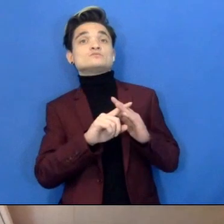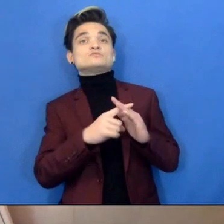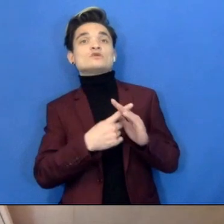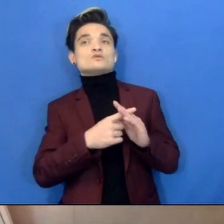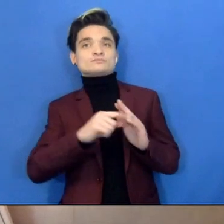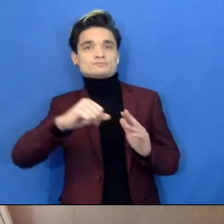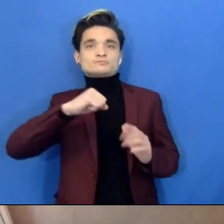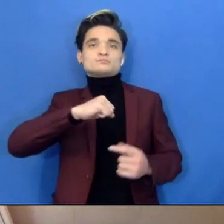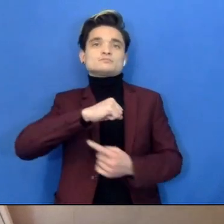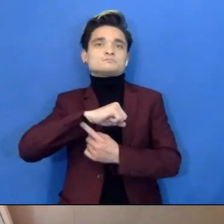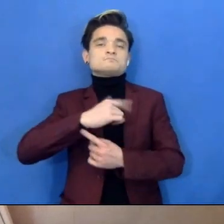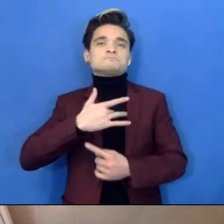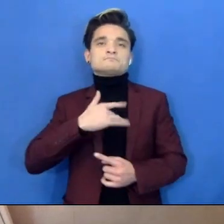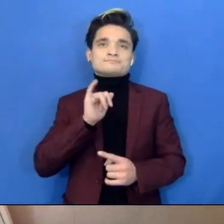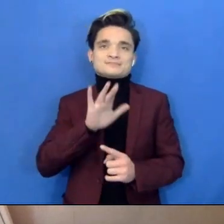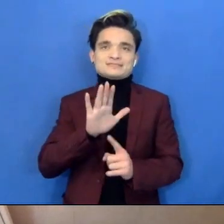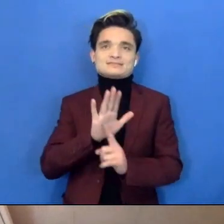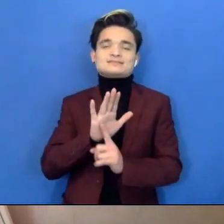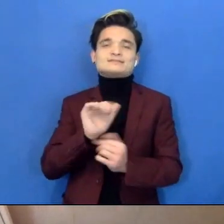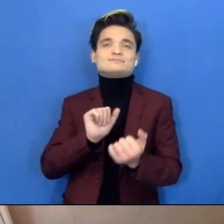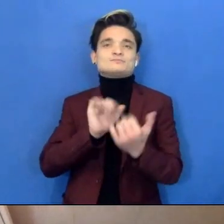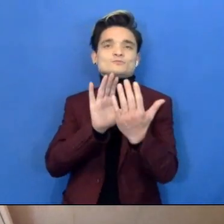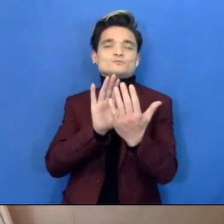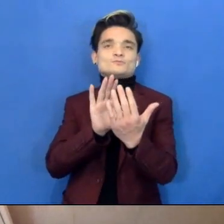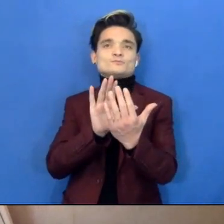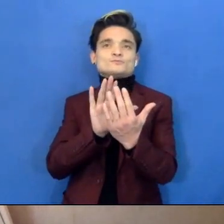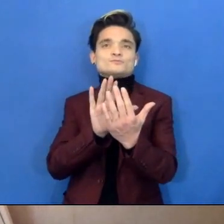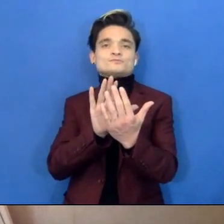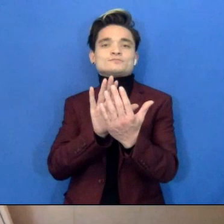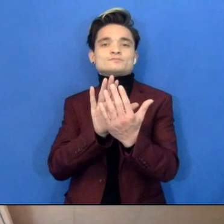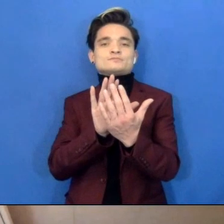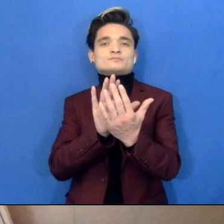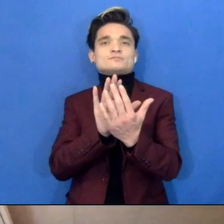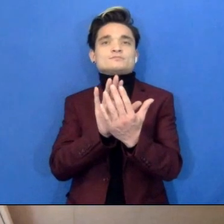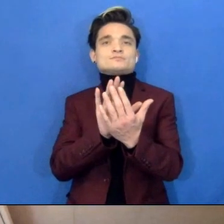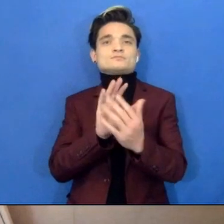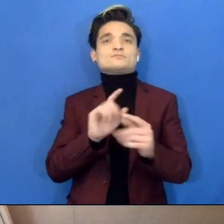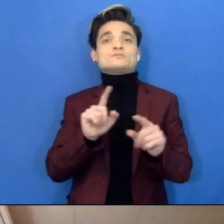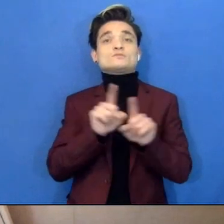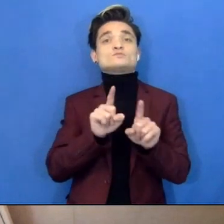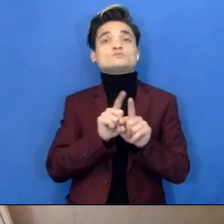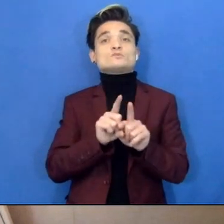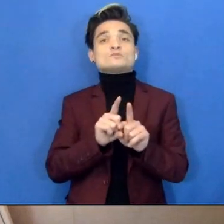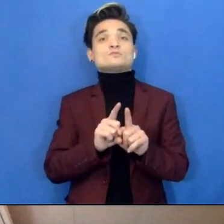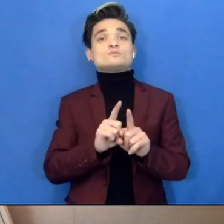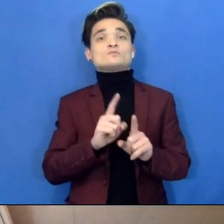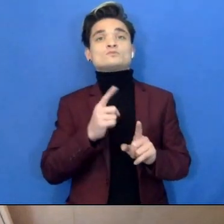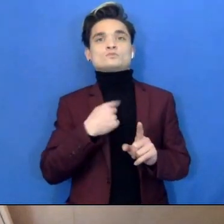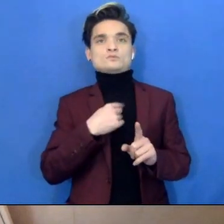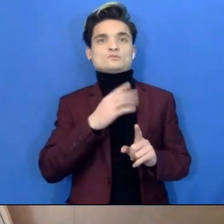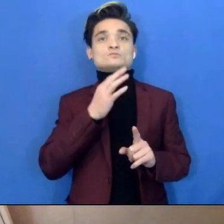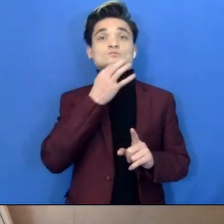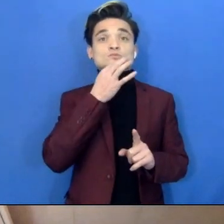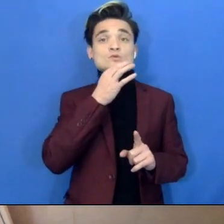almost always, okay, a lot. So it's also a mark of, okay, I'm about to say something in mediated communication that's